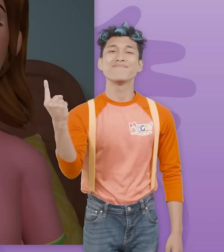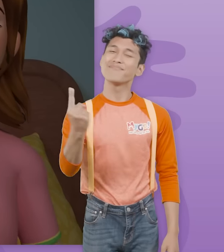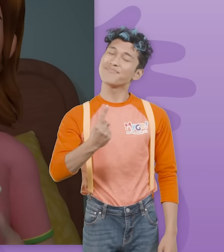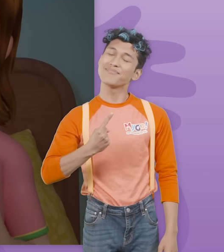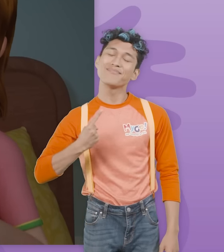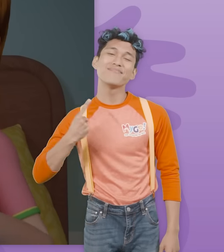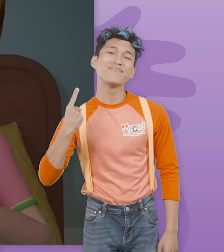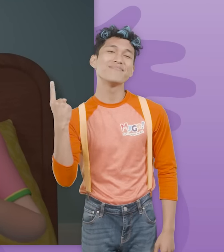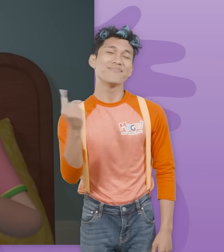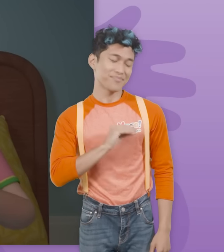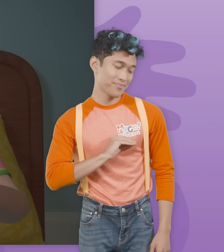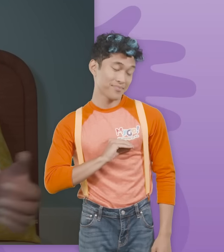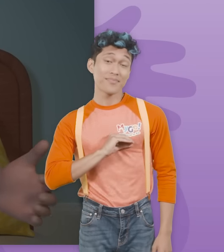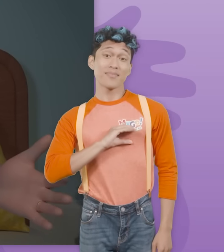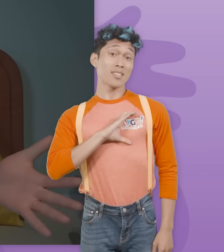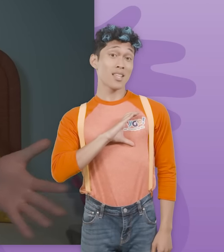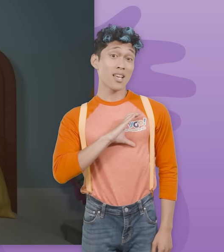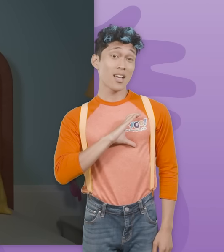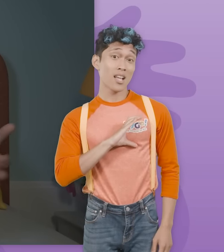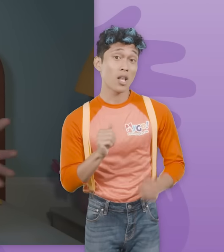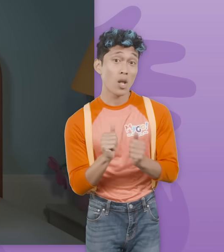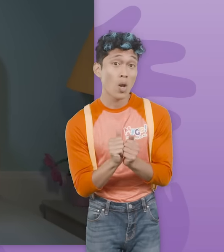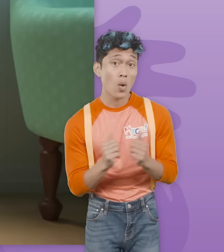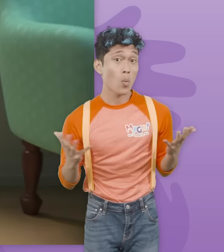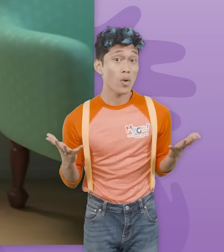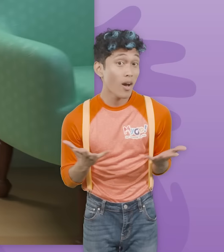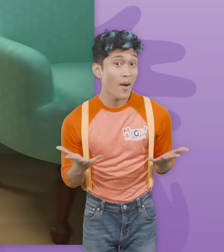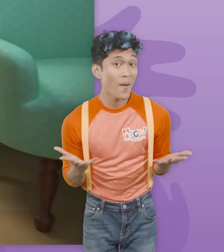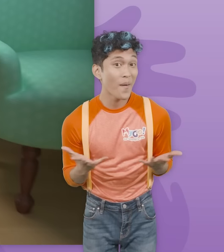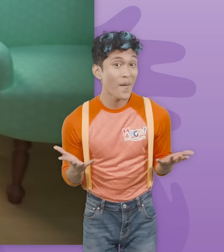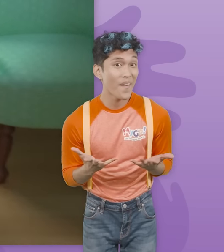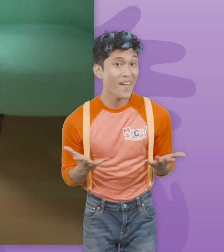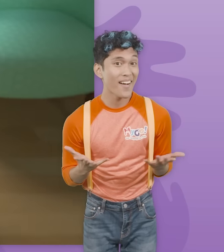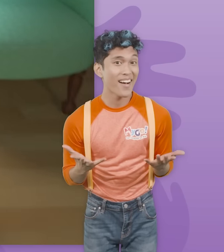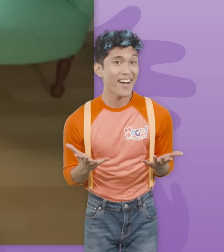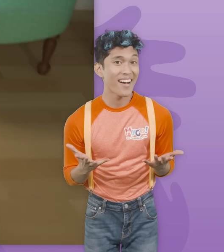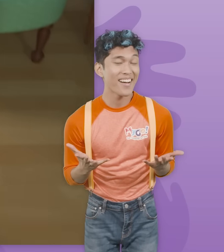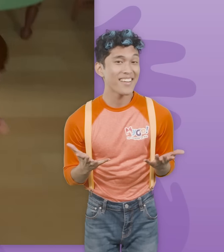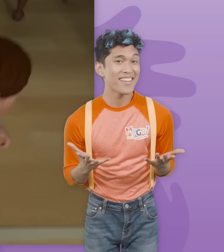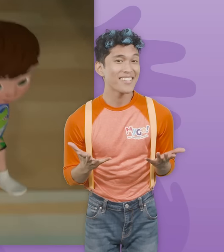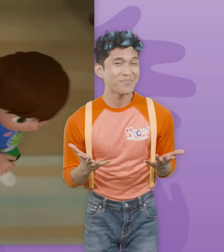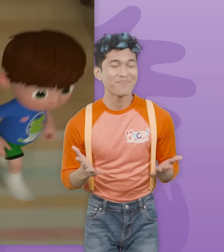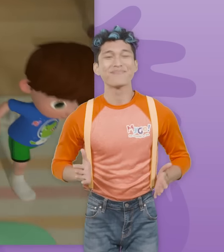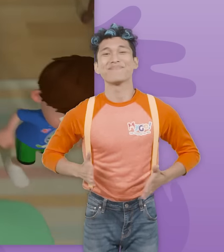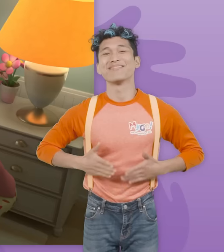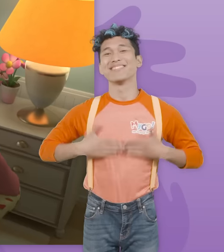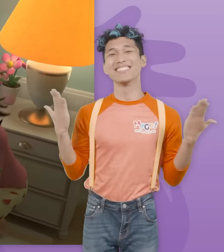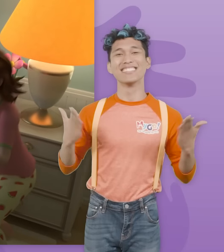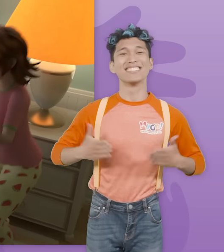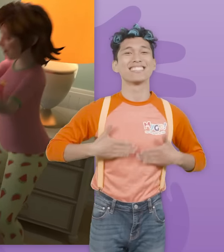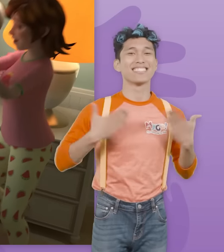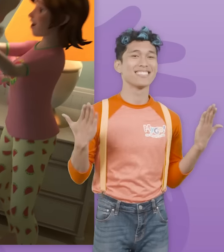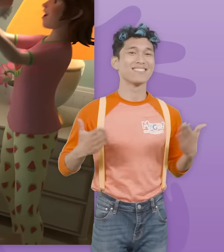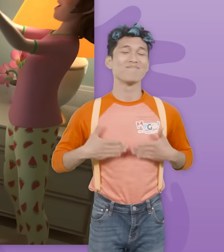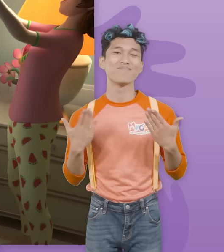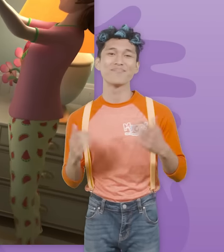That is always filled with joy